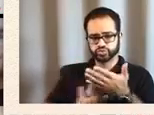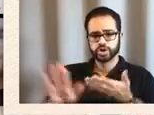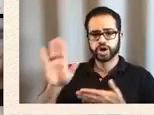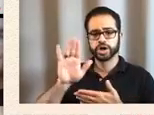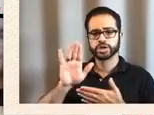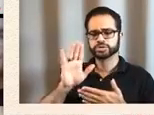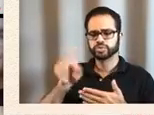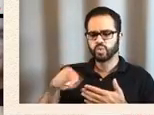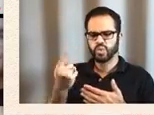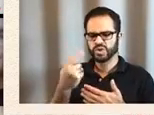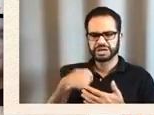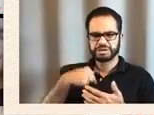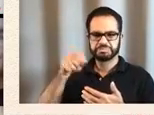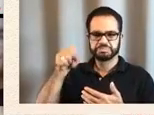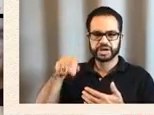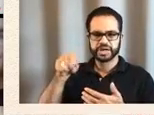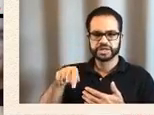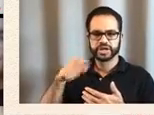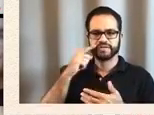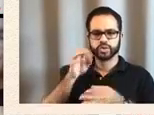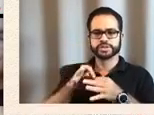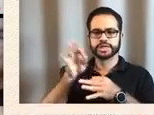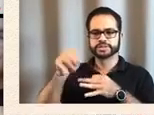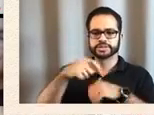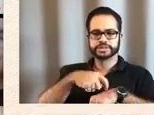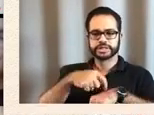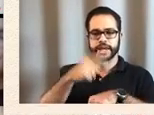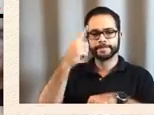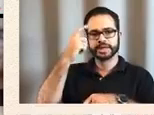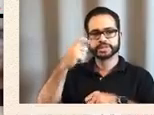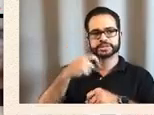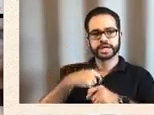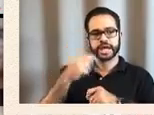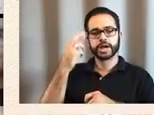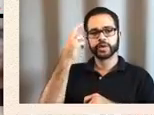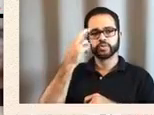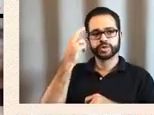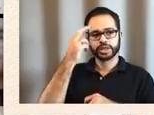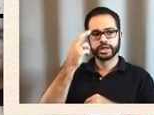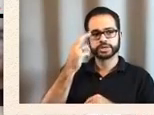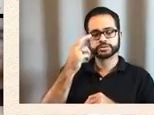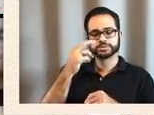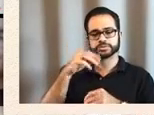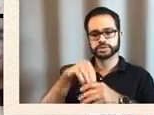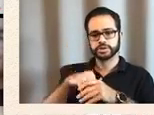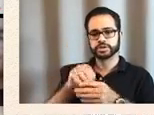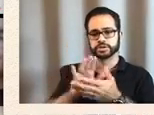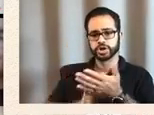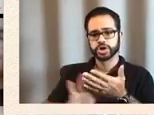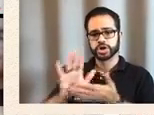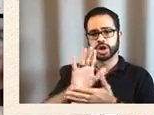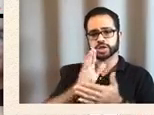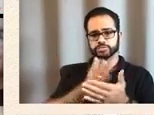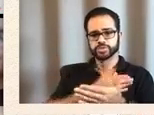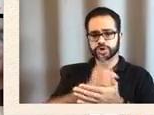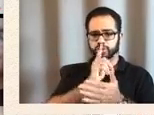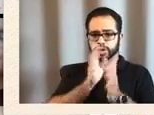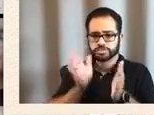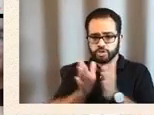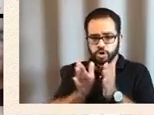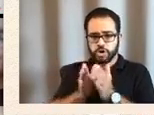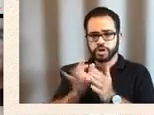needed was the extended time because I realized that, well, and the College of Music is very small and has very small classrooms, like Carly